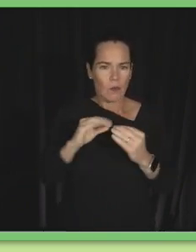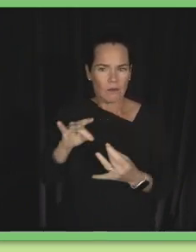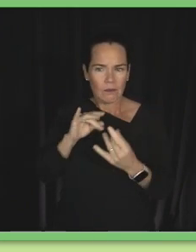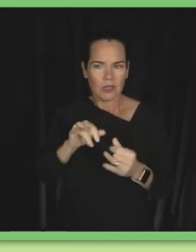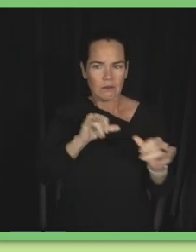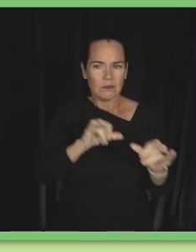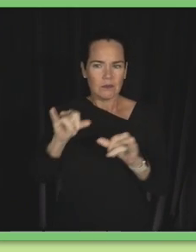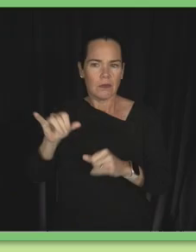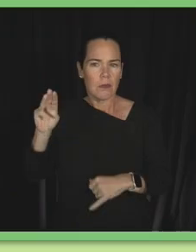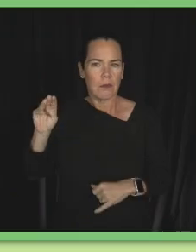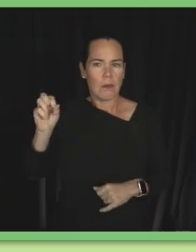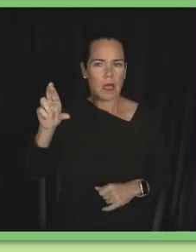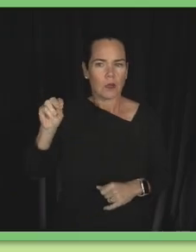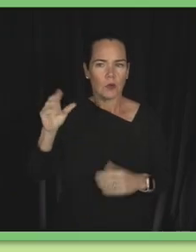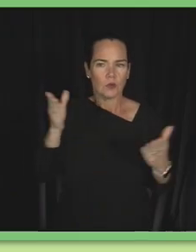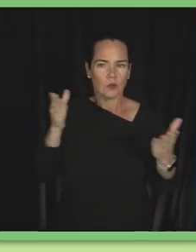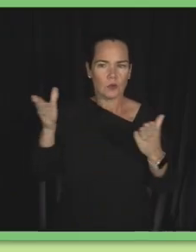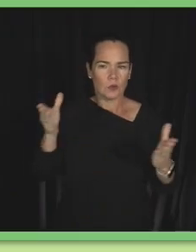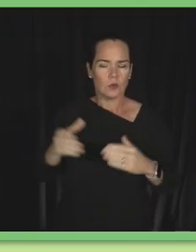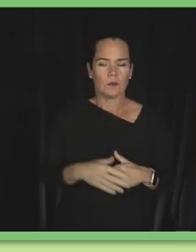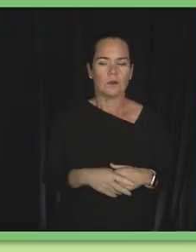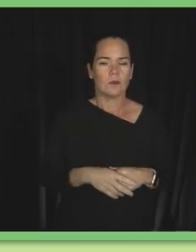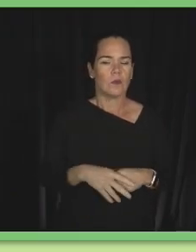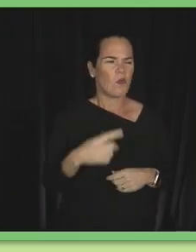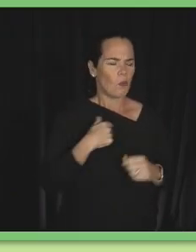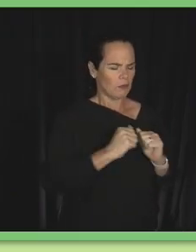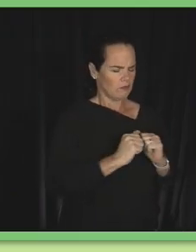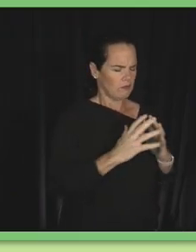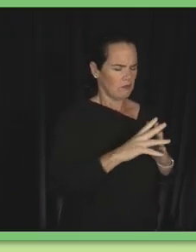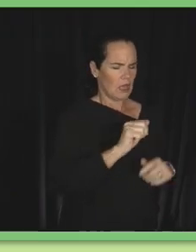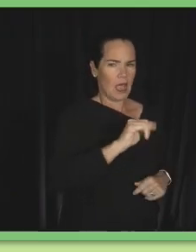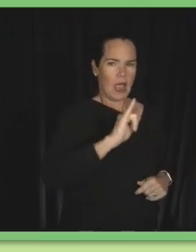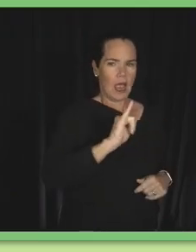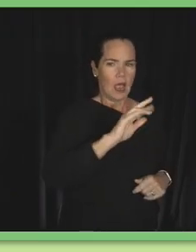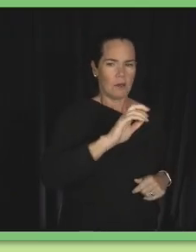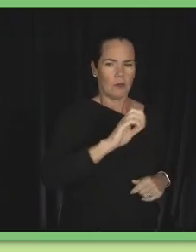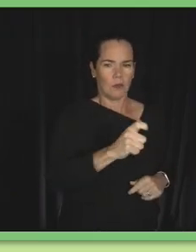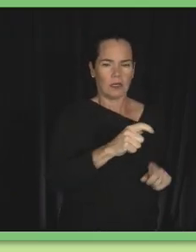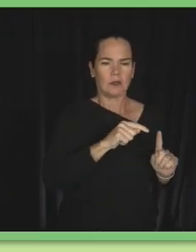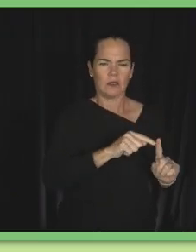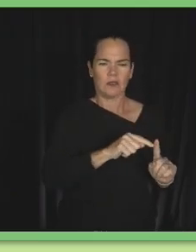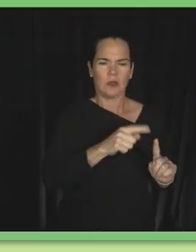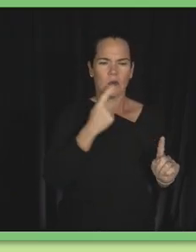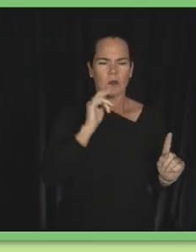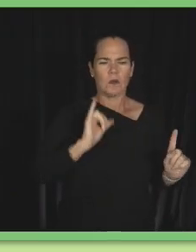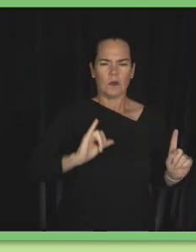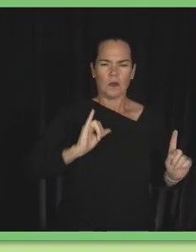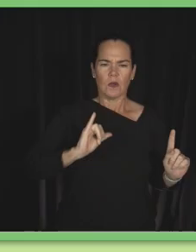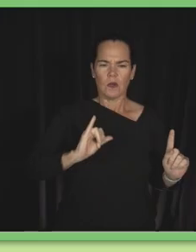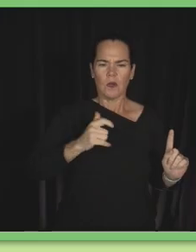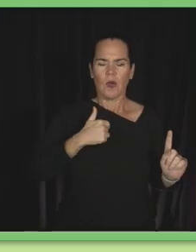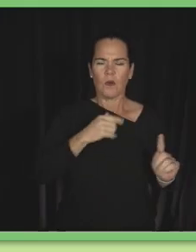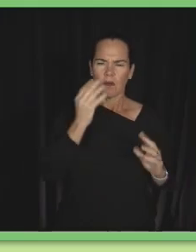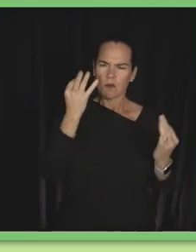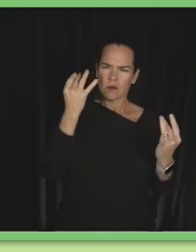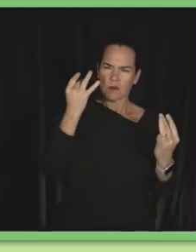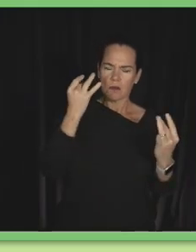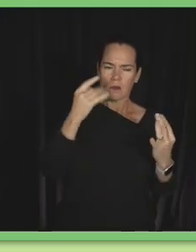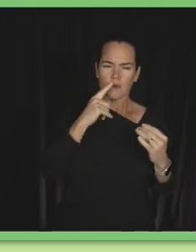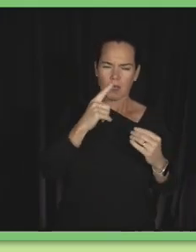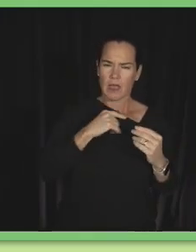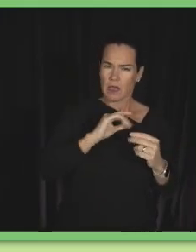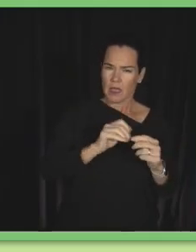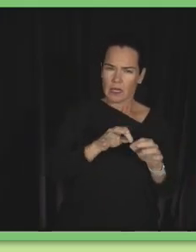microservices? When we first started AI Bricks within ByteDance, our challenge was simple to describe but incredibly hard to